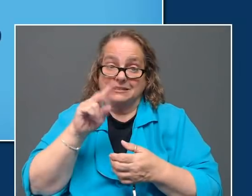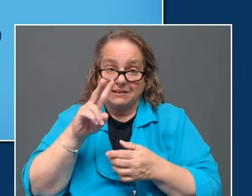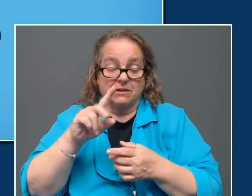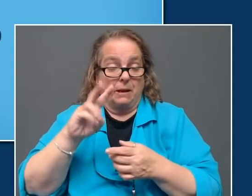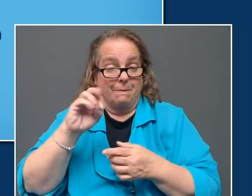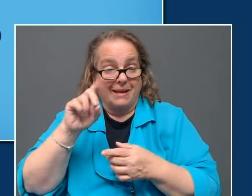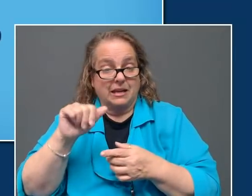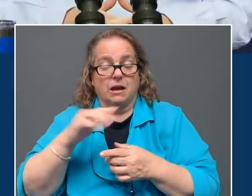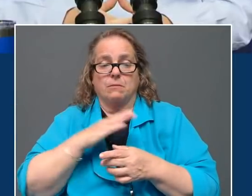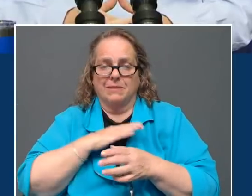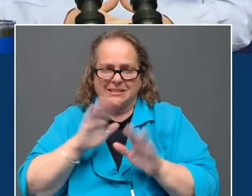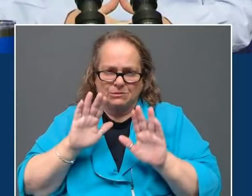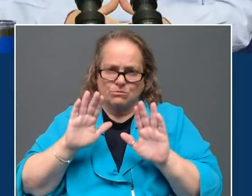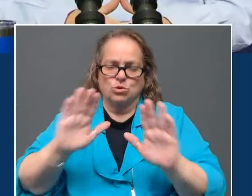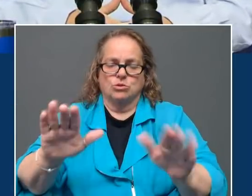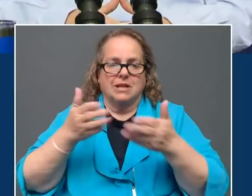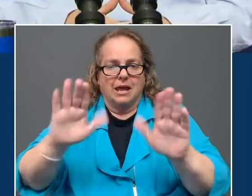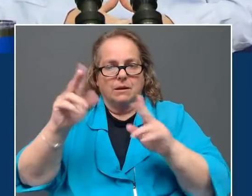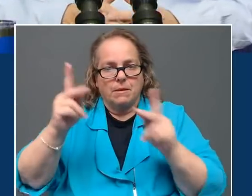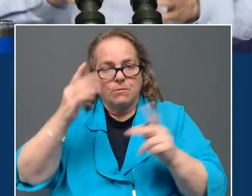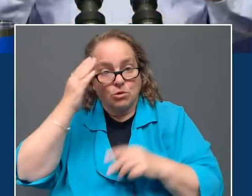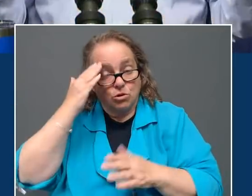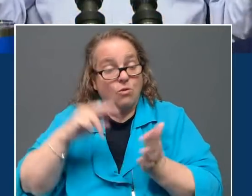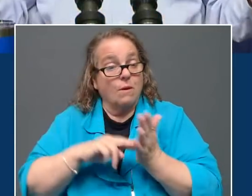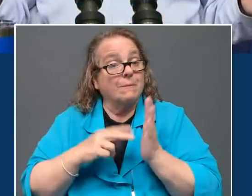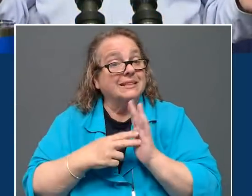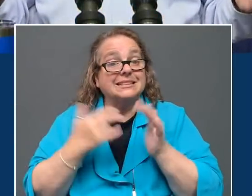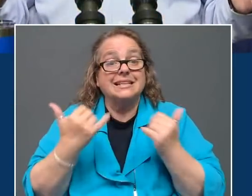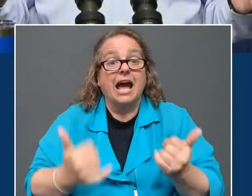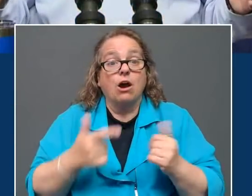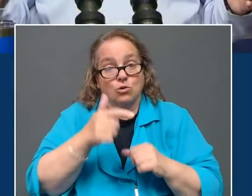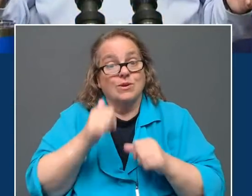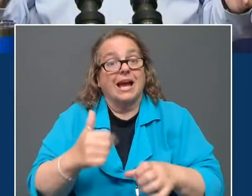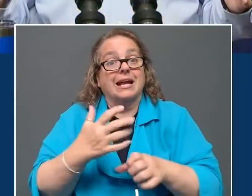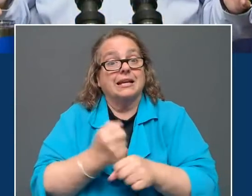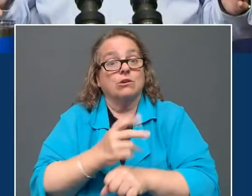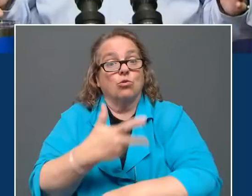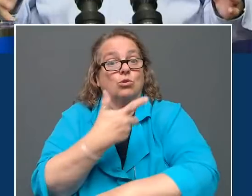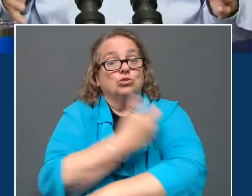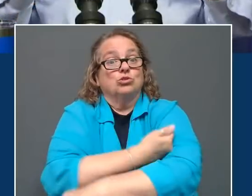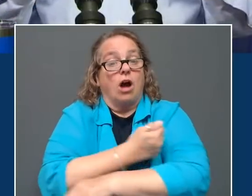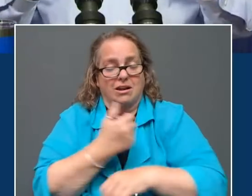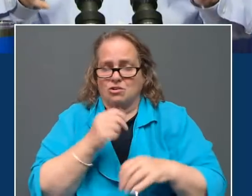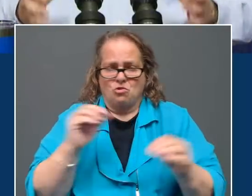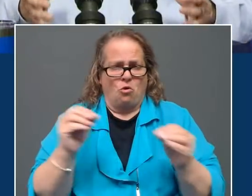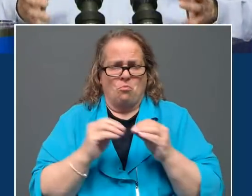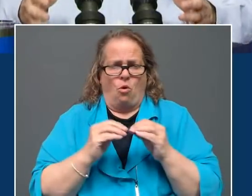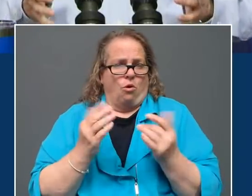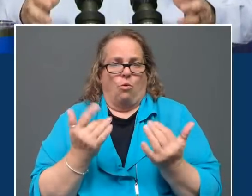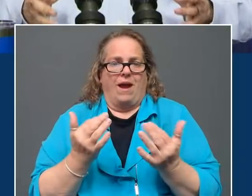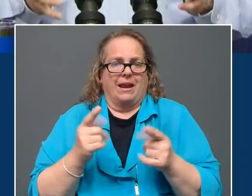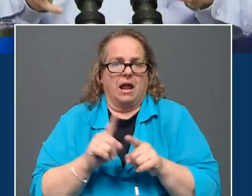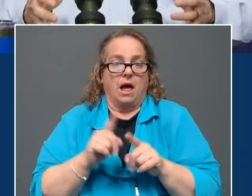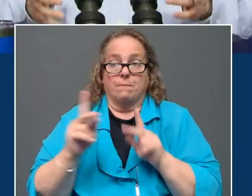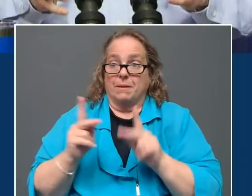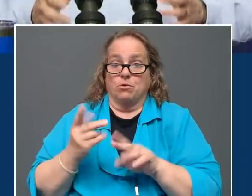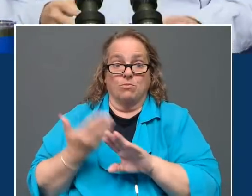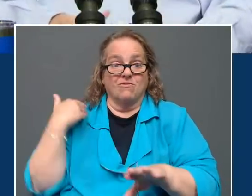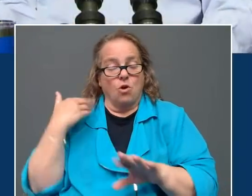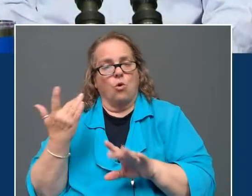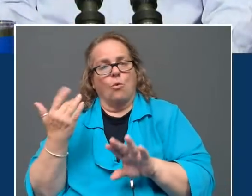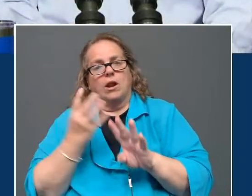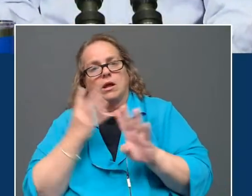means right now you can get your shot of hope. No more waiting like so many have had to. You can get in here